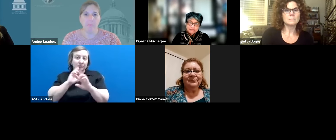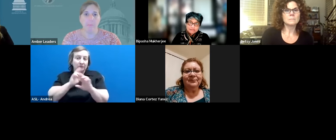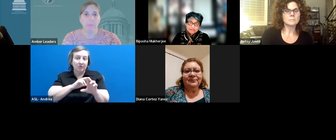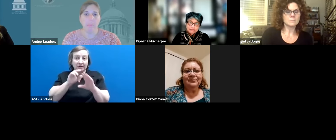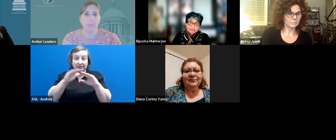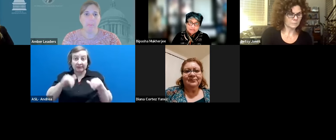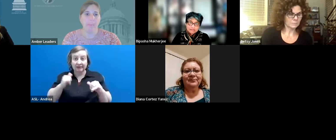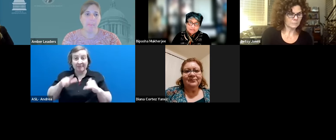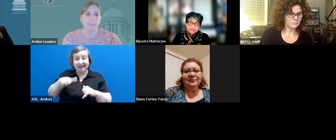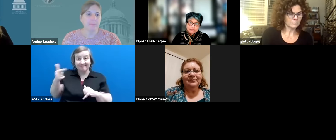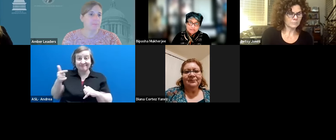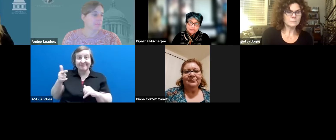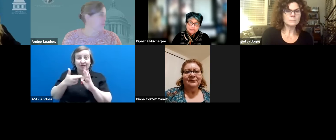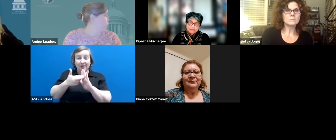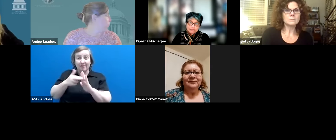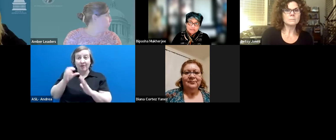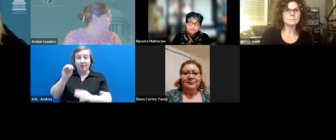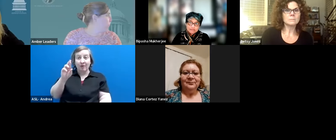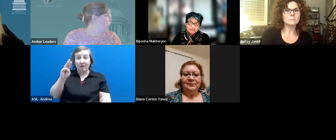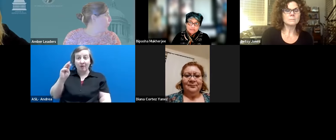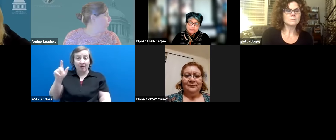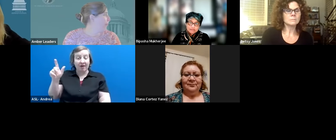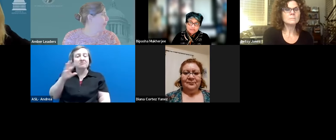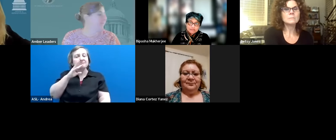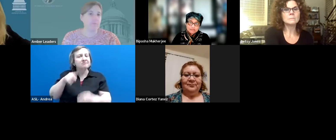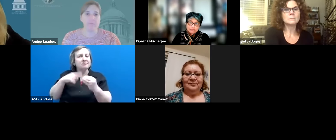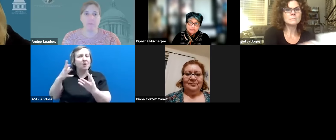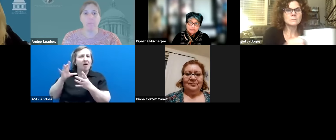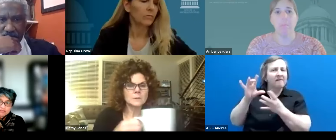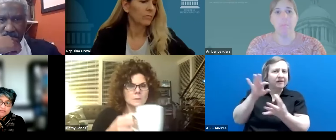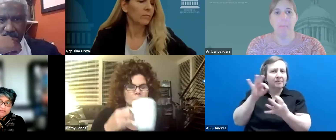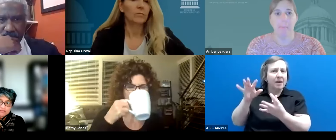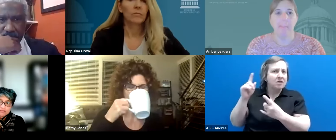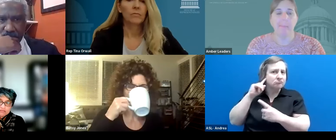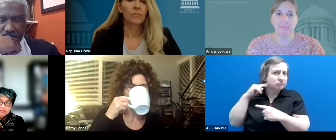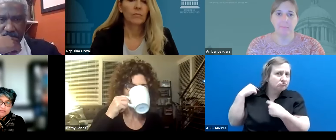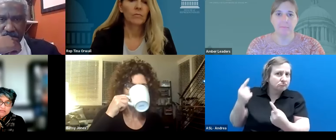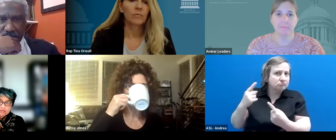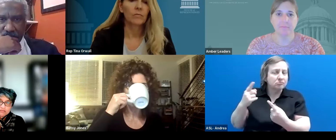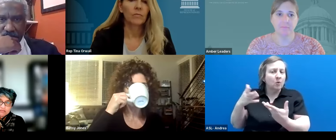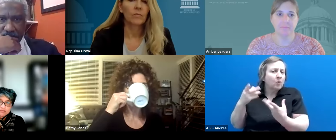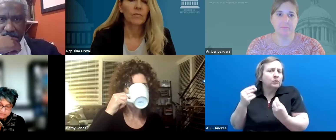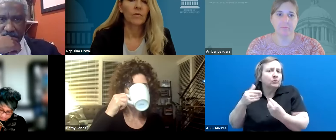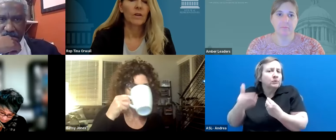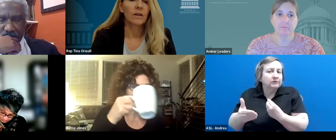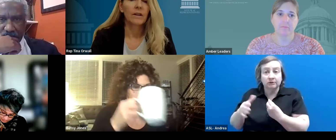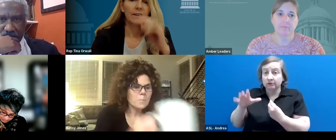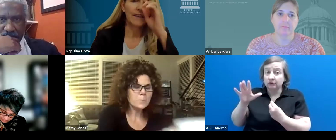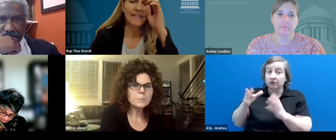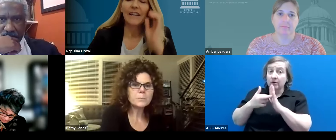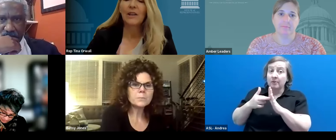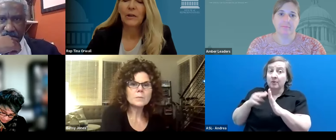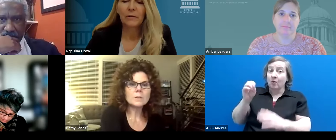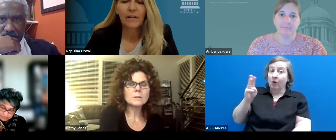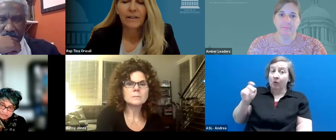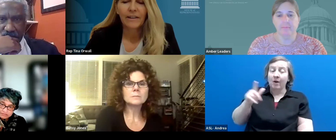who is going to share with you some feedback we've heard and the next steps on that feedback. So Representative Orwell.